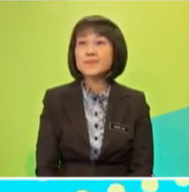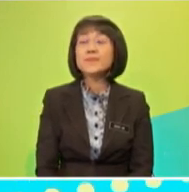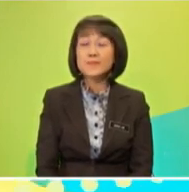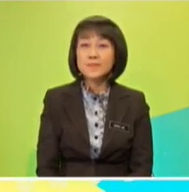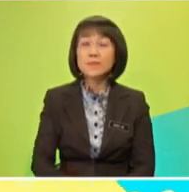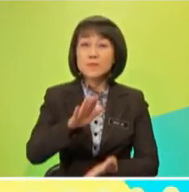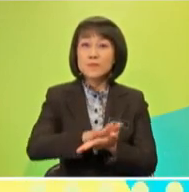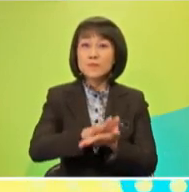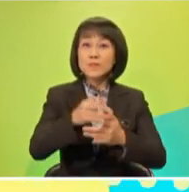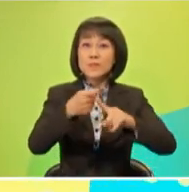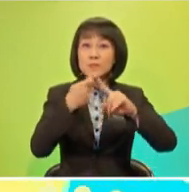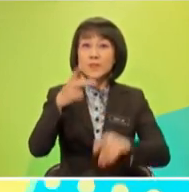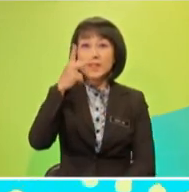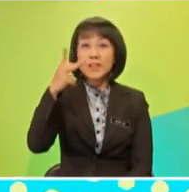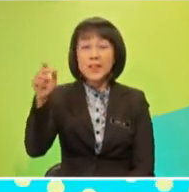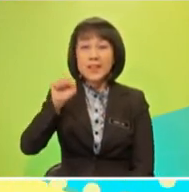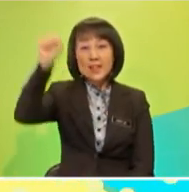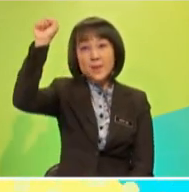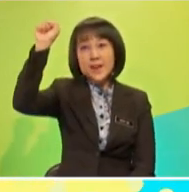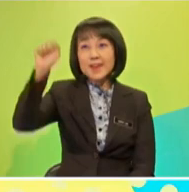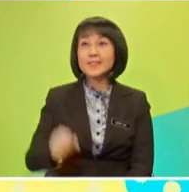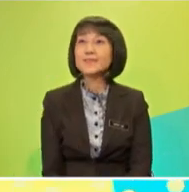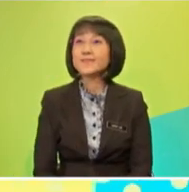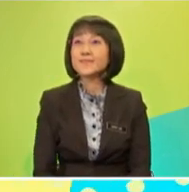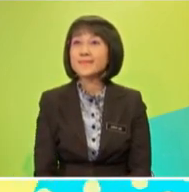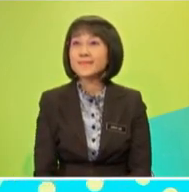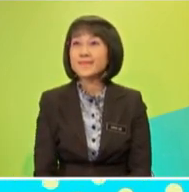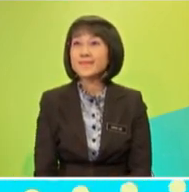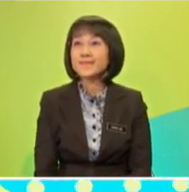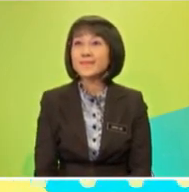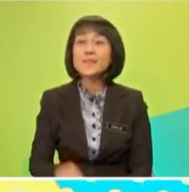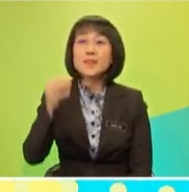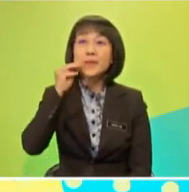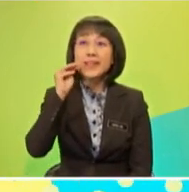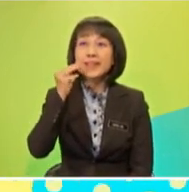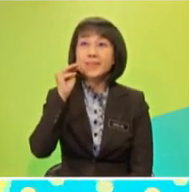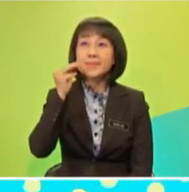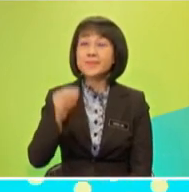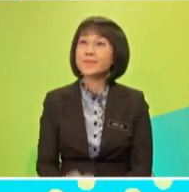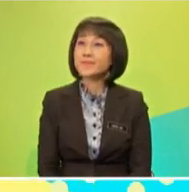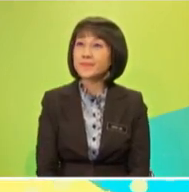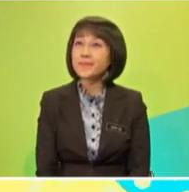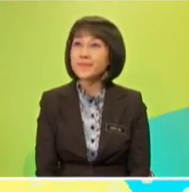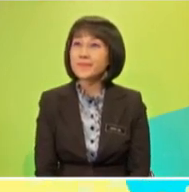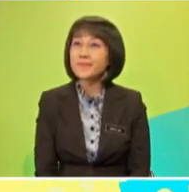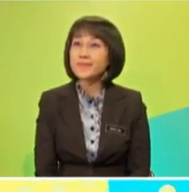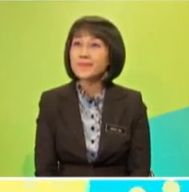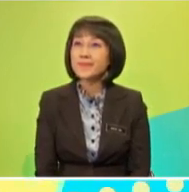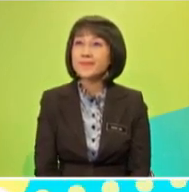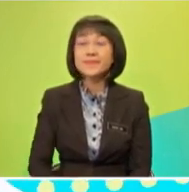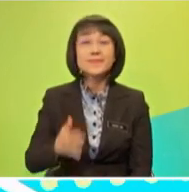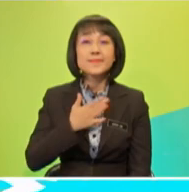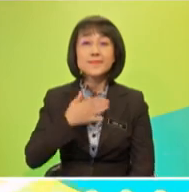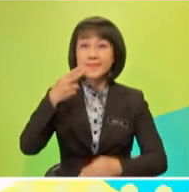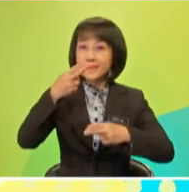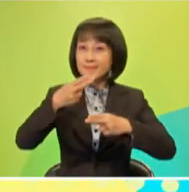Sabah. Hi, Aaron. Nice to meet you. And we have Megan. Hi, Megan. Hi, everybody. My name